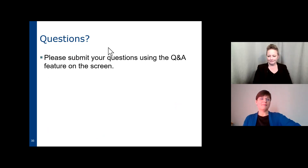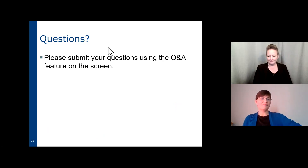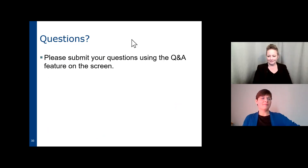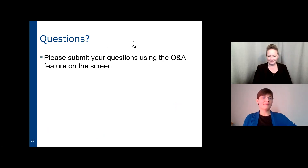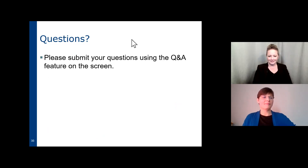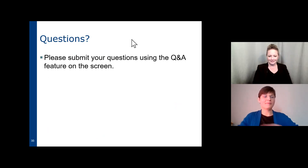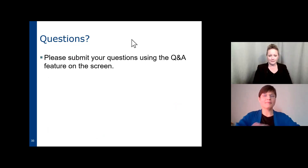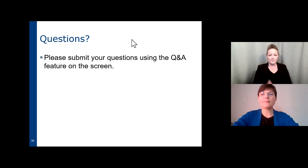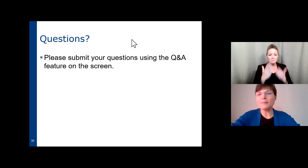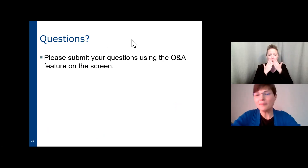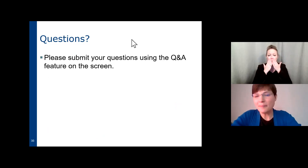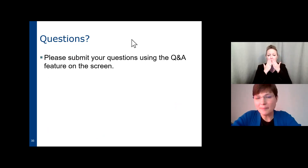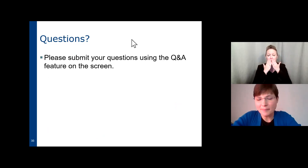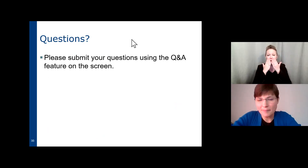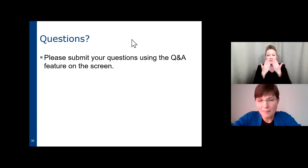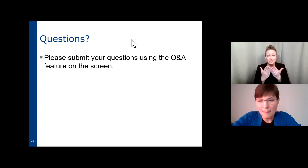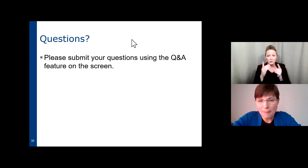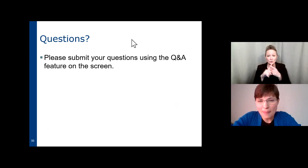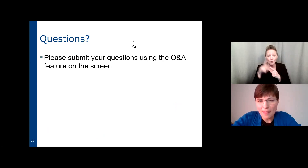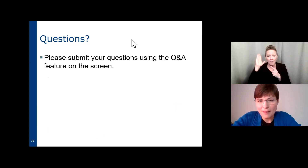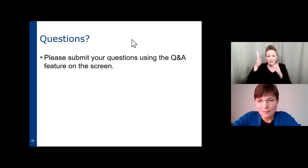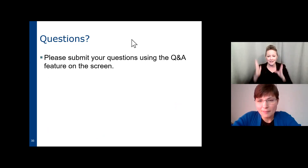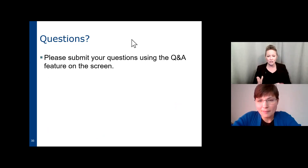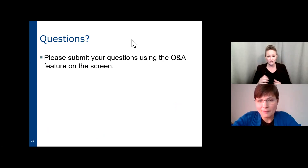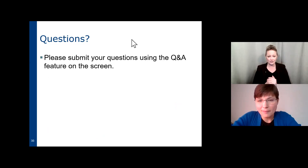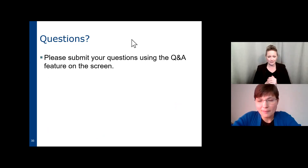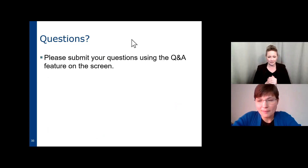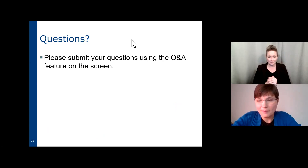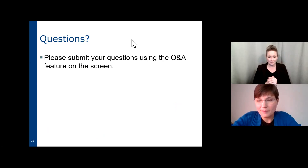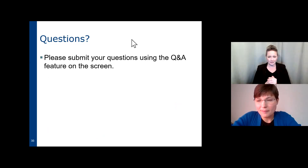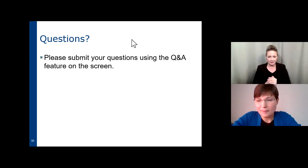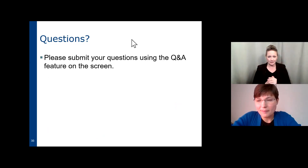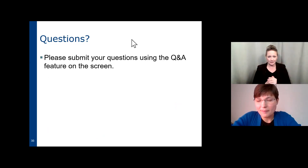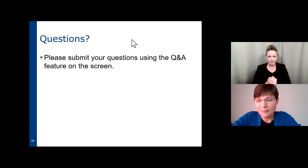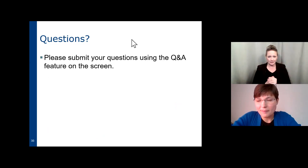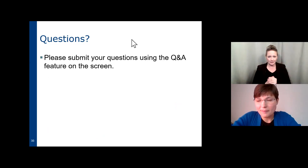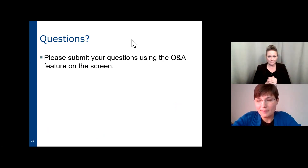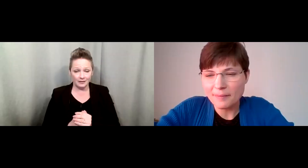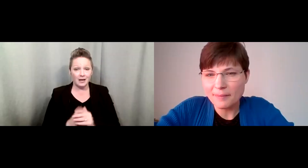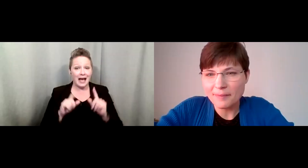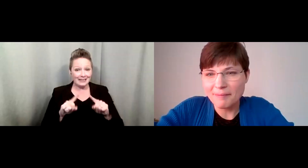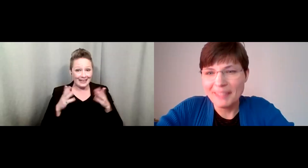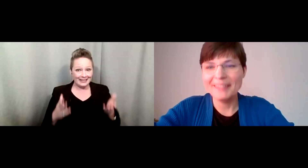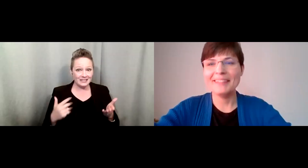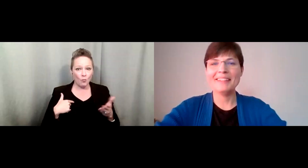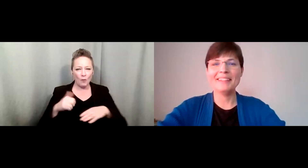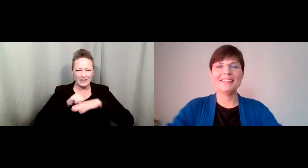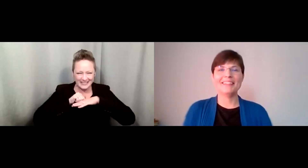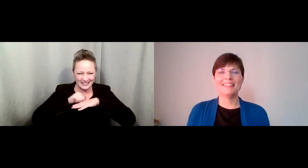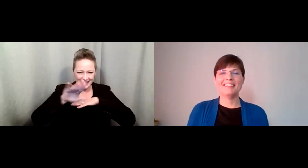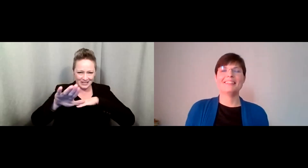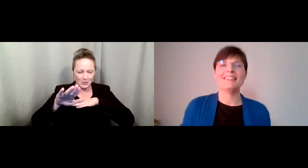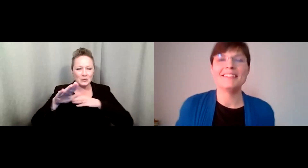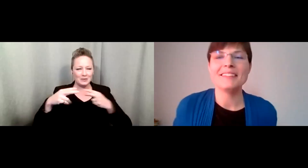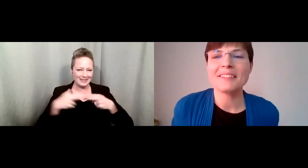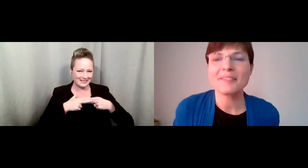Thank you very much to our presenters. And don't worry, panel or attendees, we will be sending out these slides and